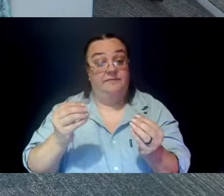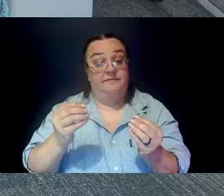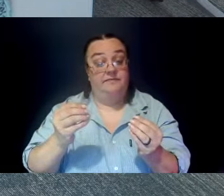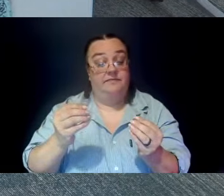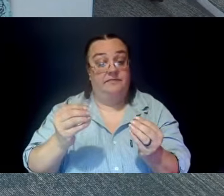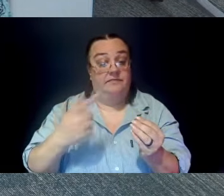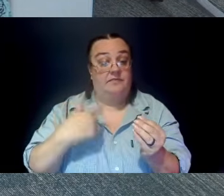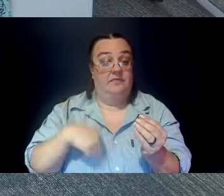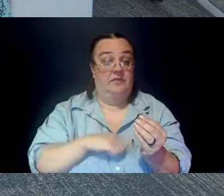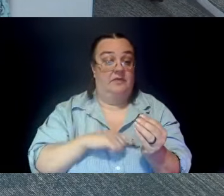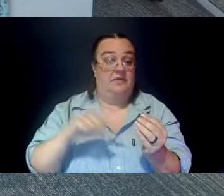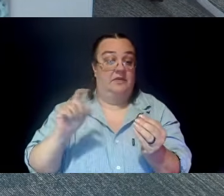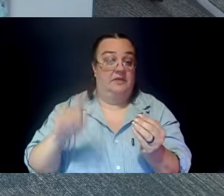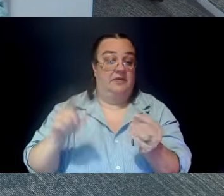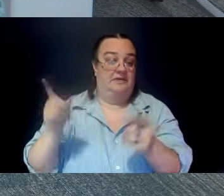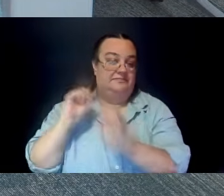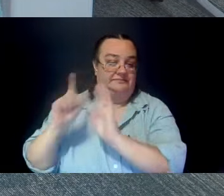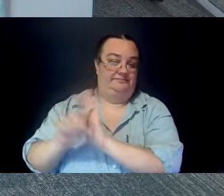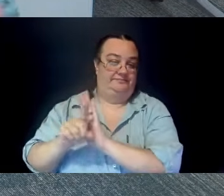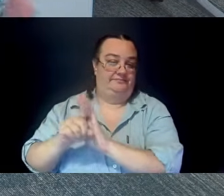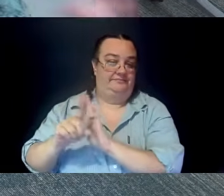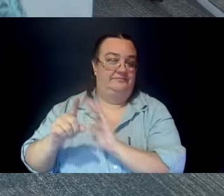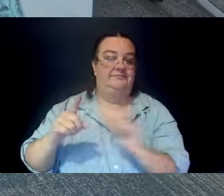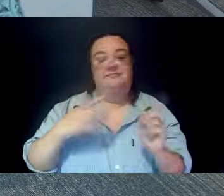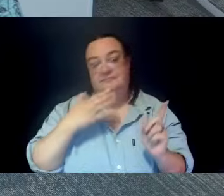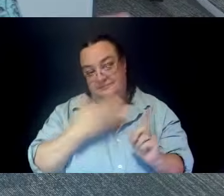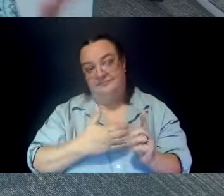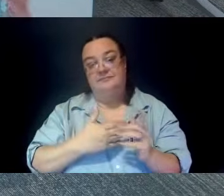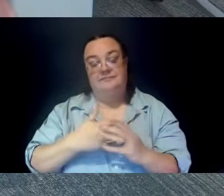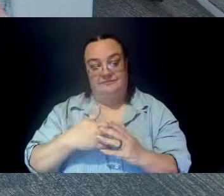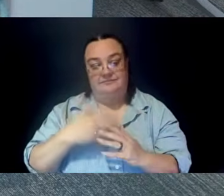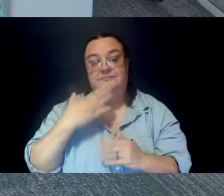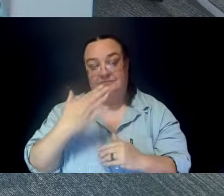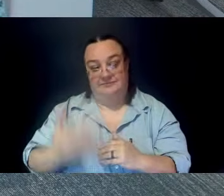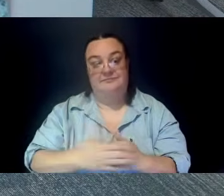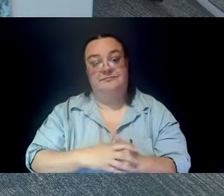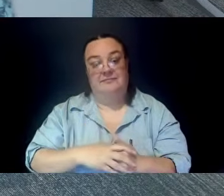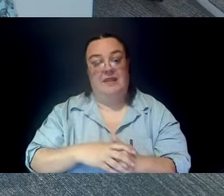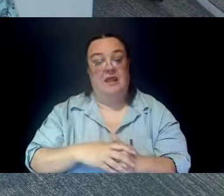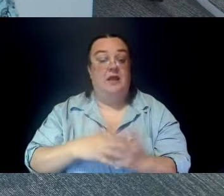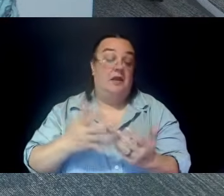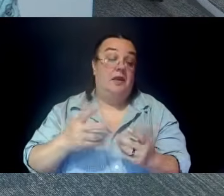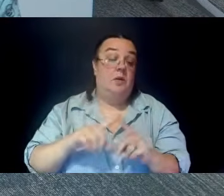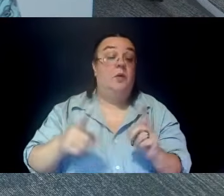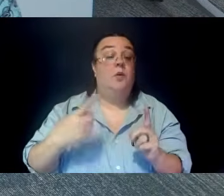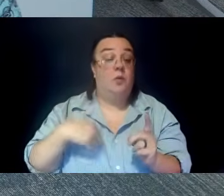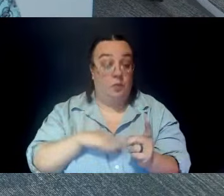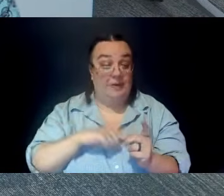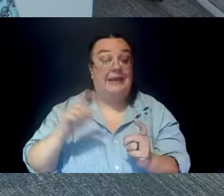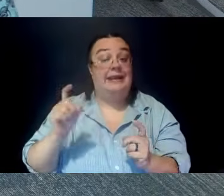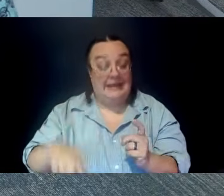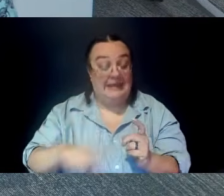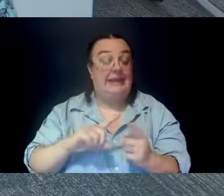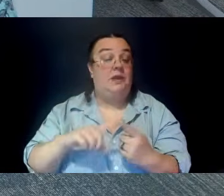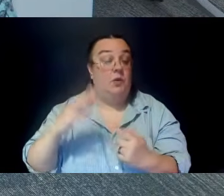we need, thank you, but we need to